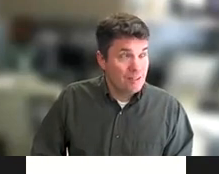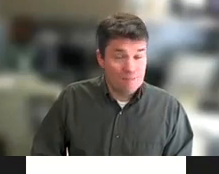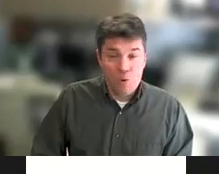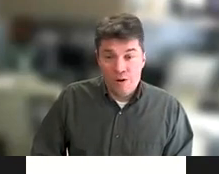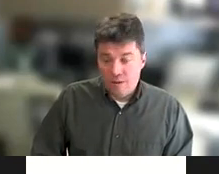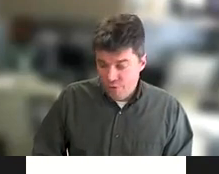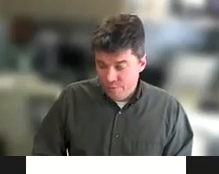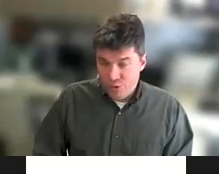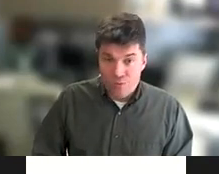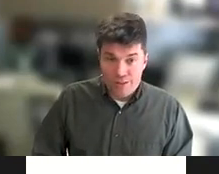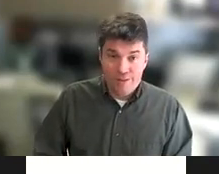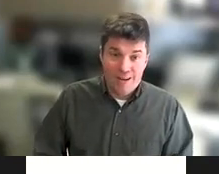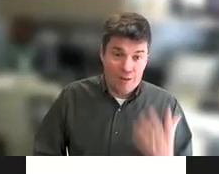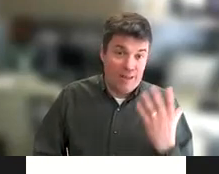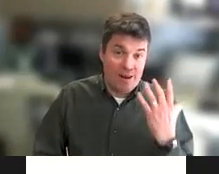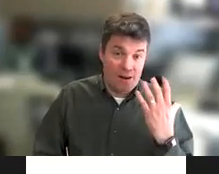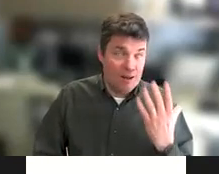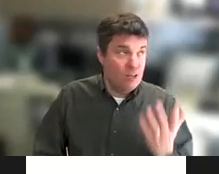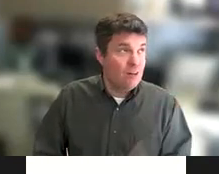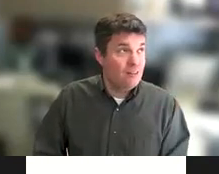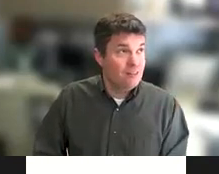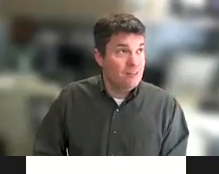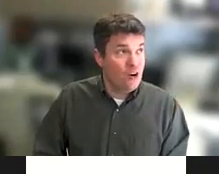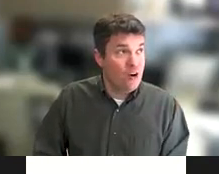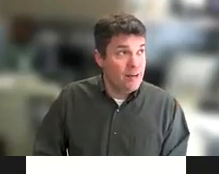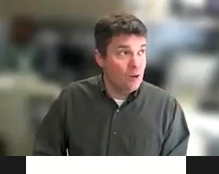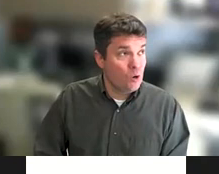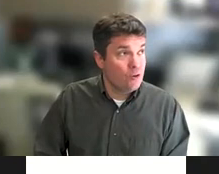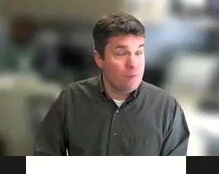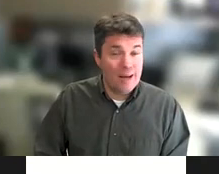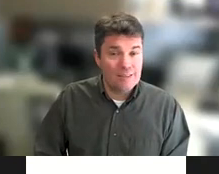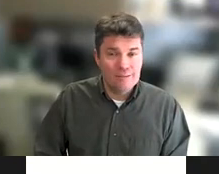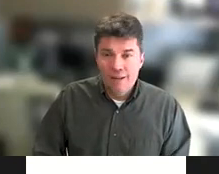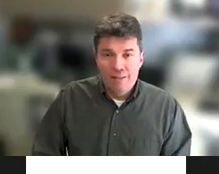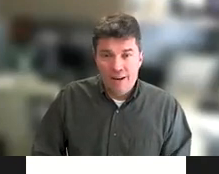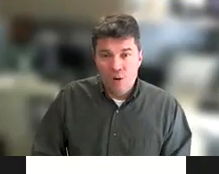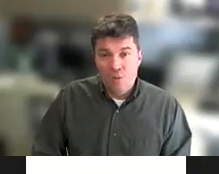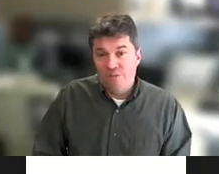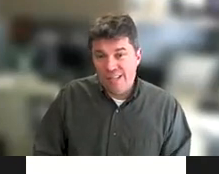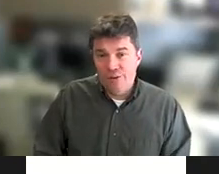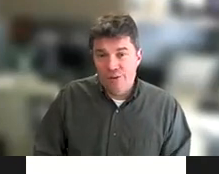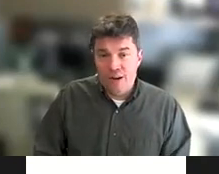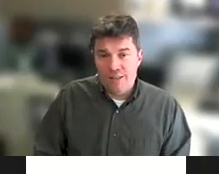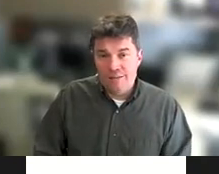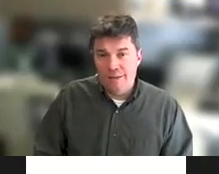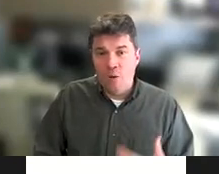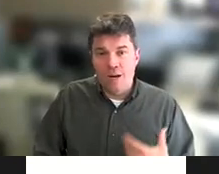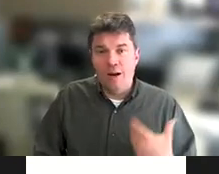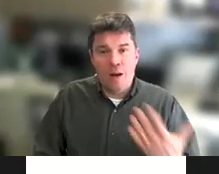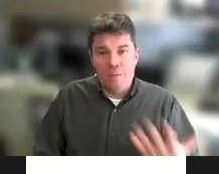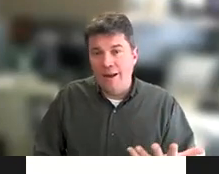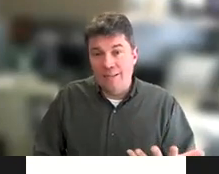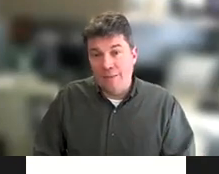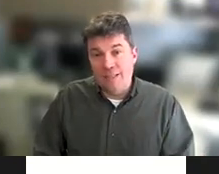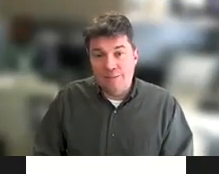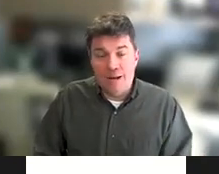So one thing that's important for a person with that knowledge is hearing aids and cochlear implants. They don't fix hearing loss, they